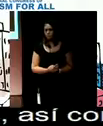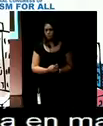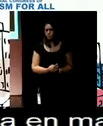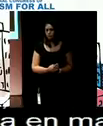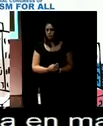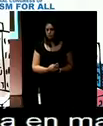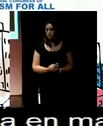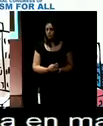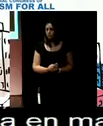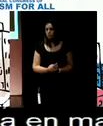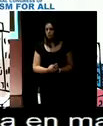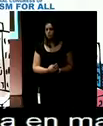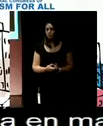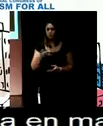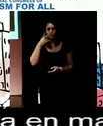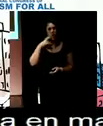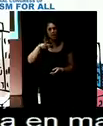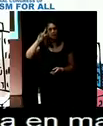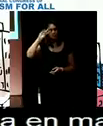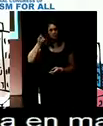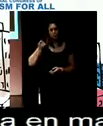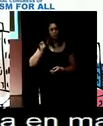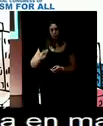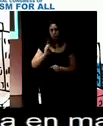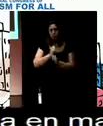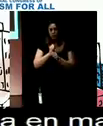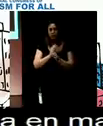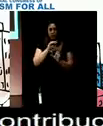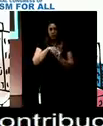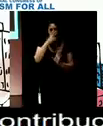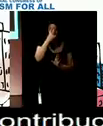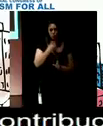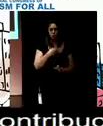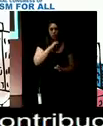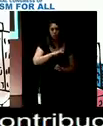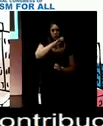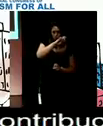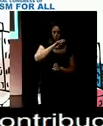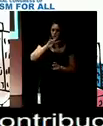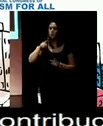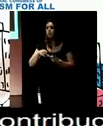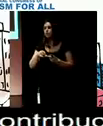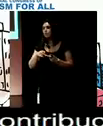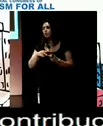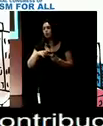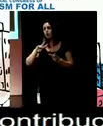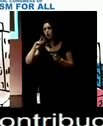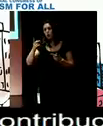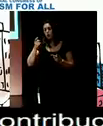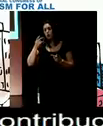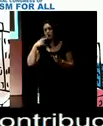The contributions of the experts of the ONCE Foundation and INET and the experts